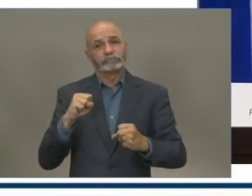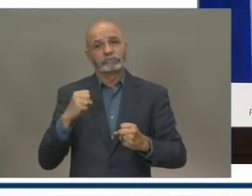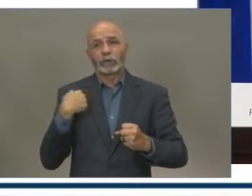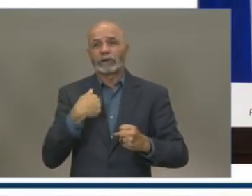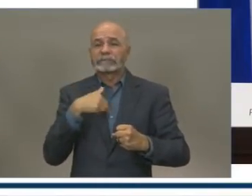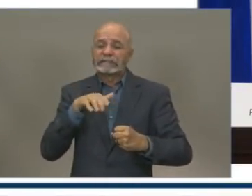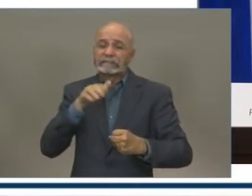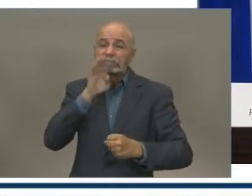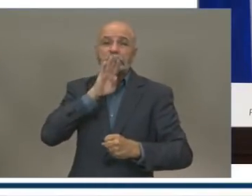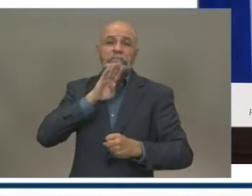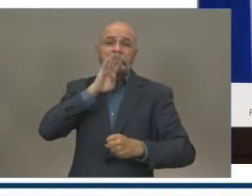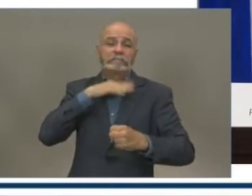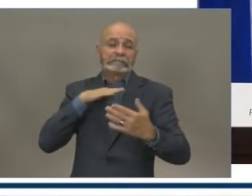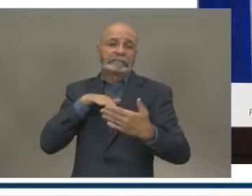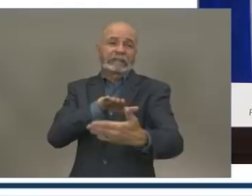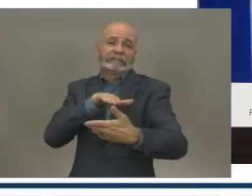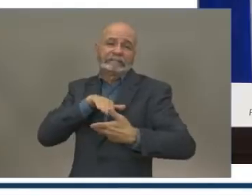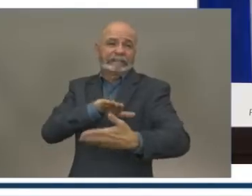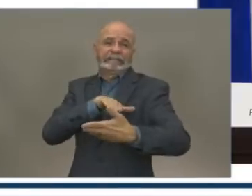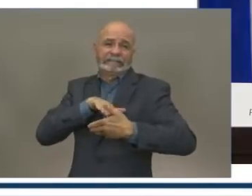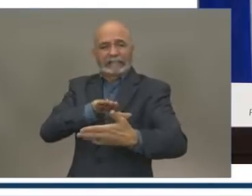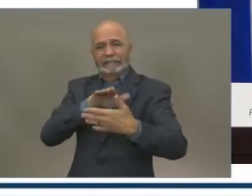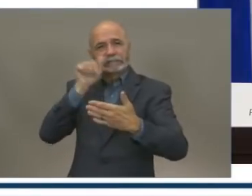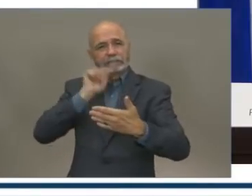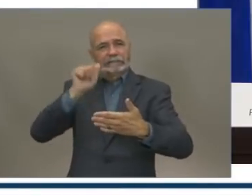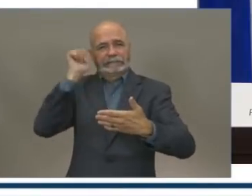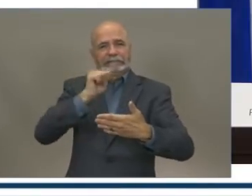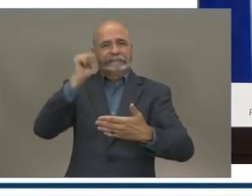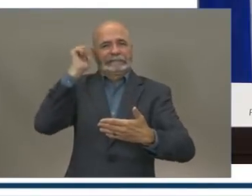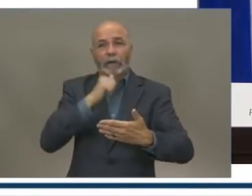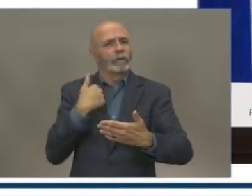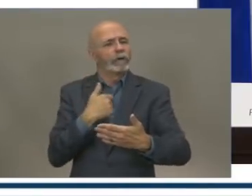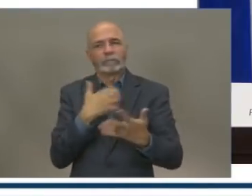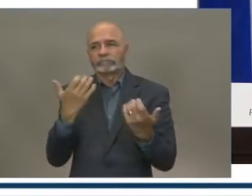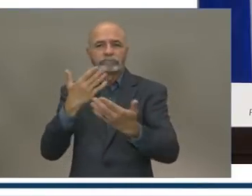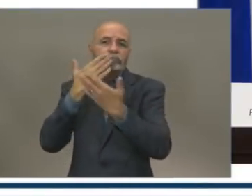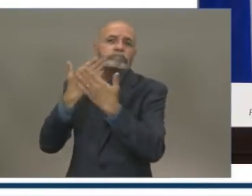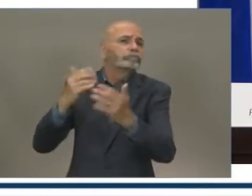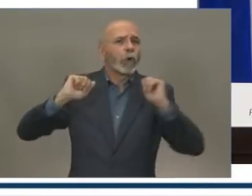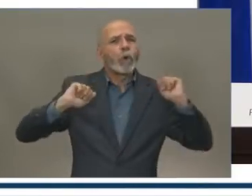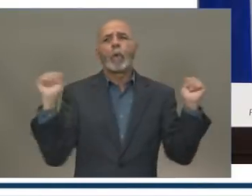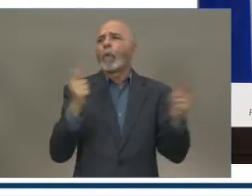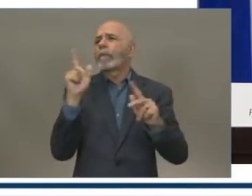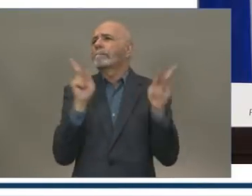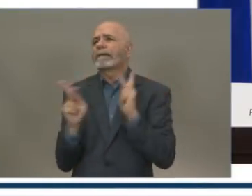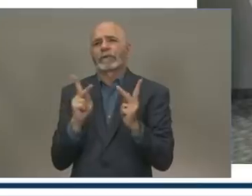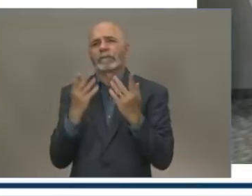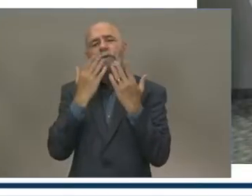seeing a lot of that in this province right now, and I thank Nova Scotians for that. So thank you all.